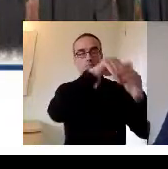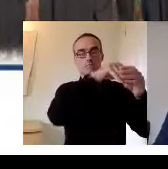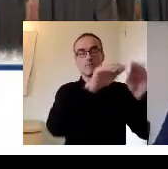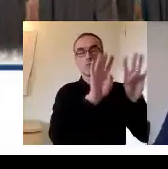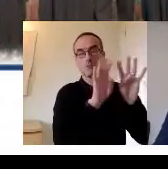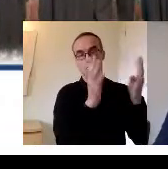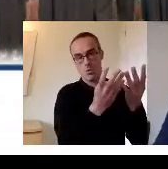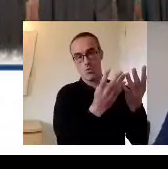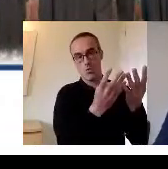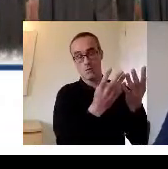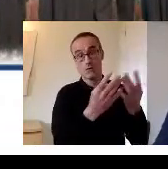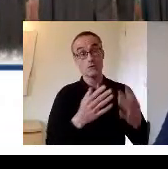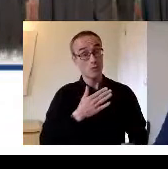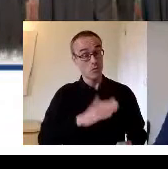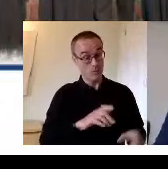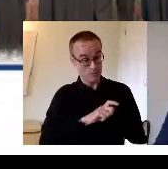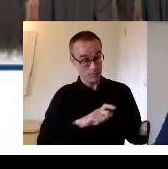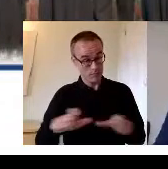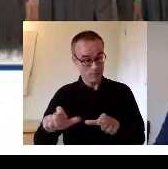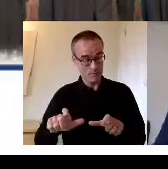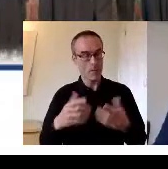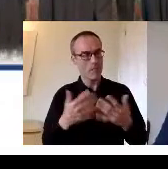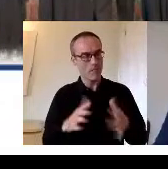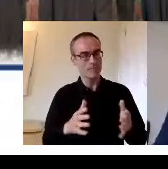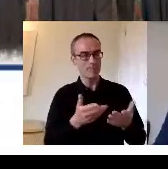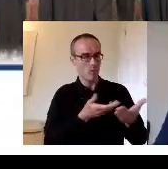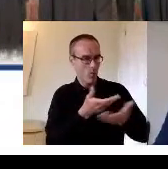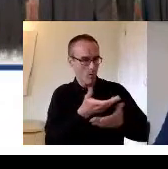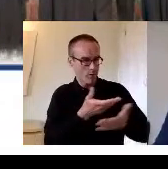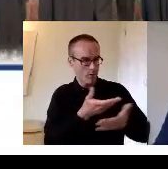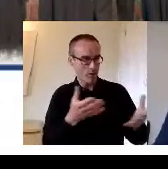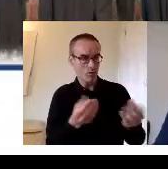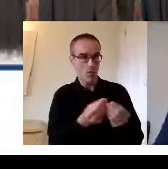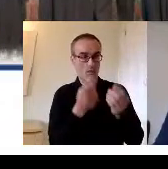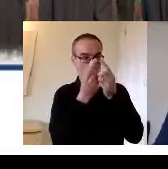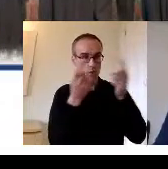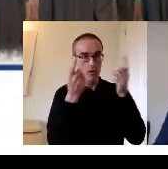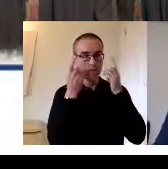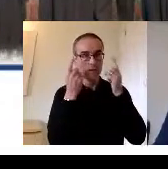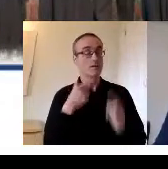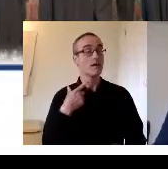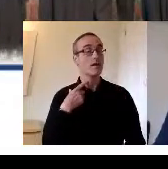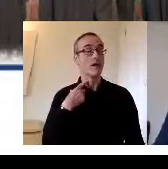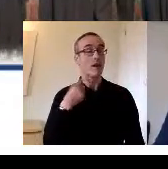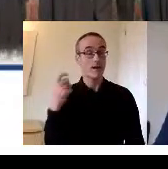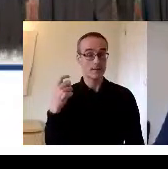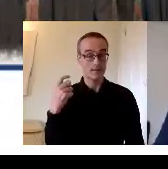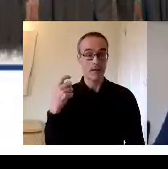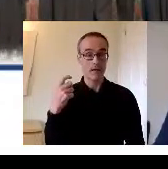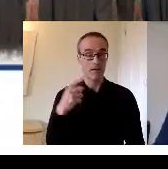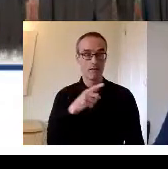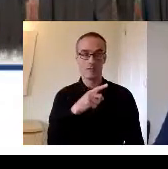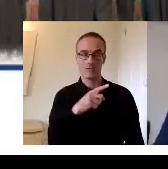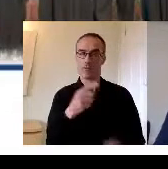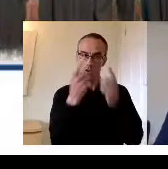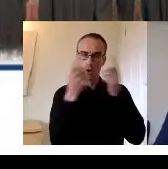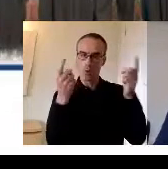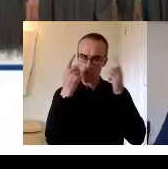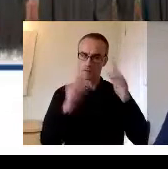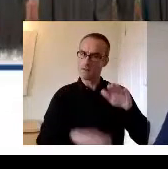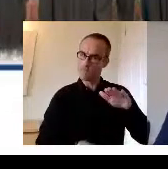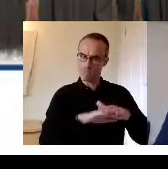Interestingly, we've just had conversations with the University of Leicester, who are fully behind the program, and we're looking at the next cohort, which